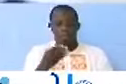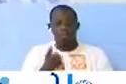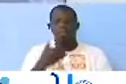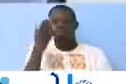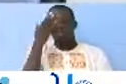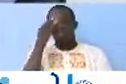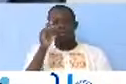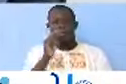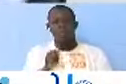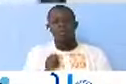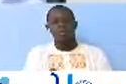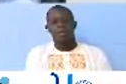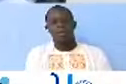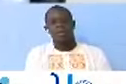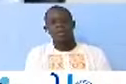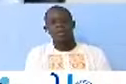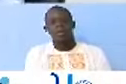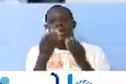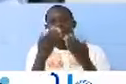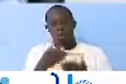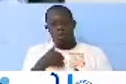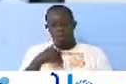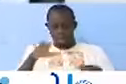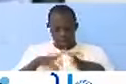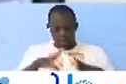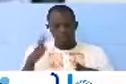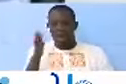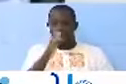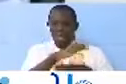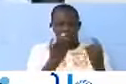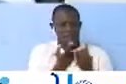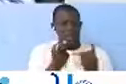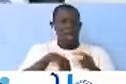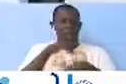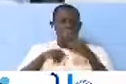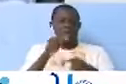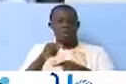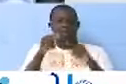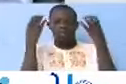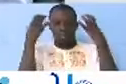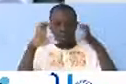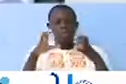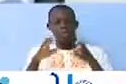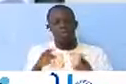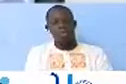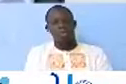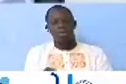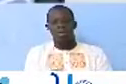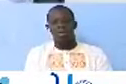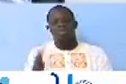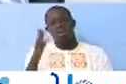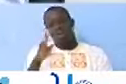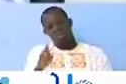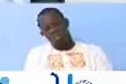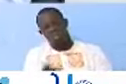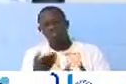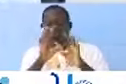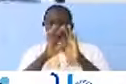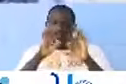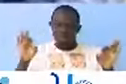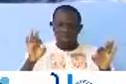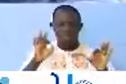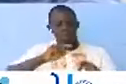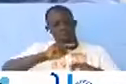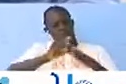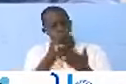that sa impo ko bela kono. Now I am ready for anything in this matter. Diabeji, whether it is going to be peaceful,